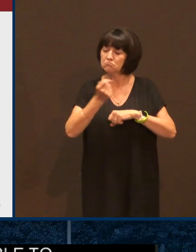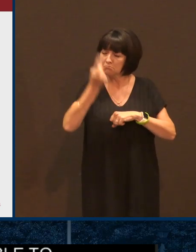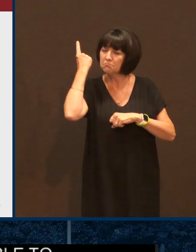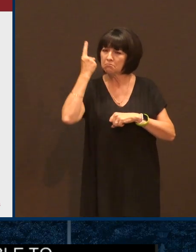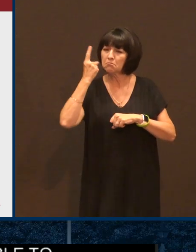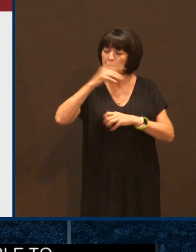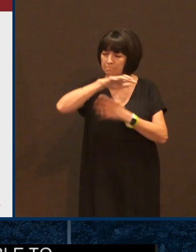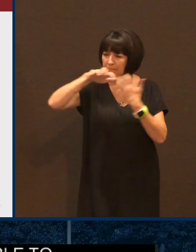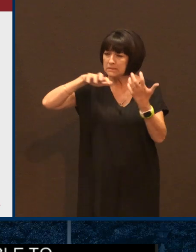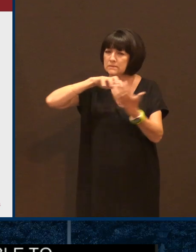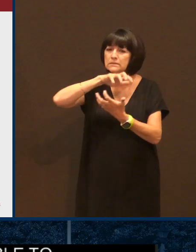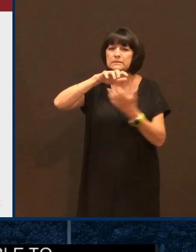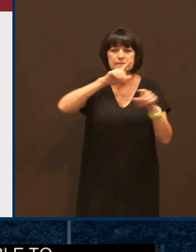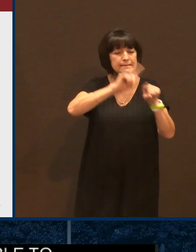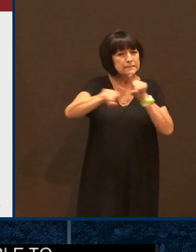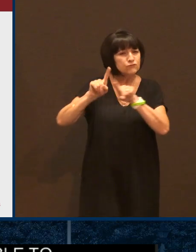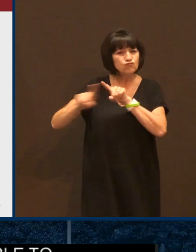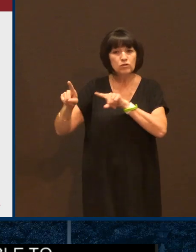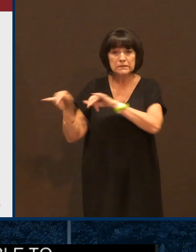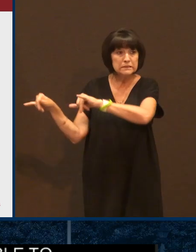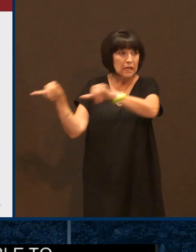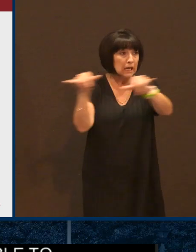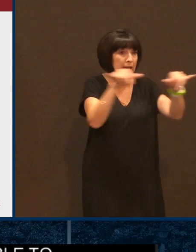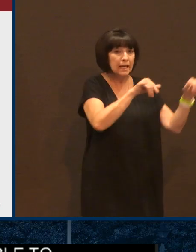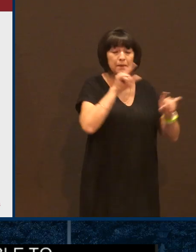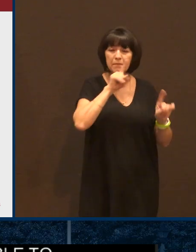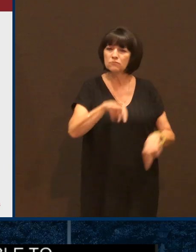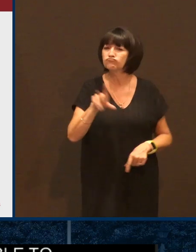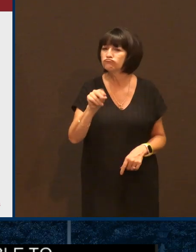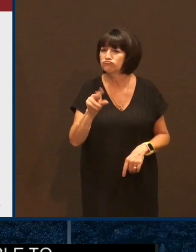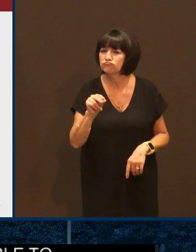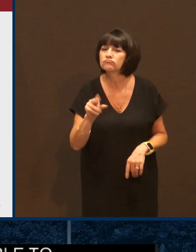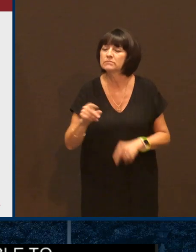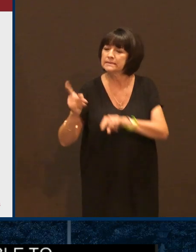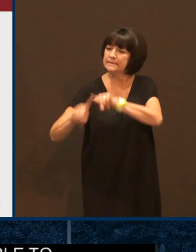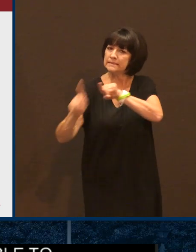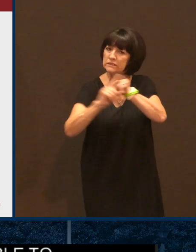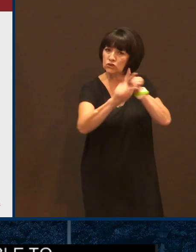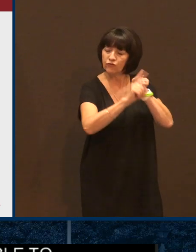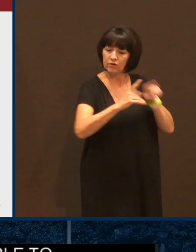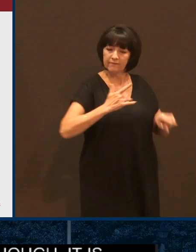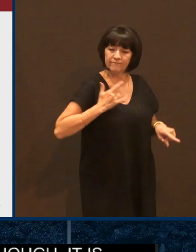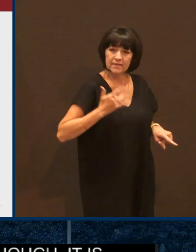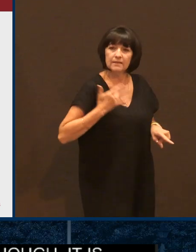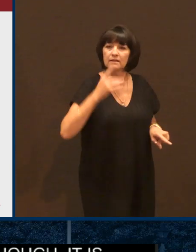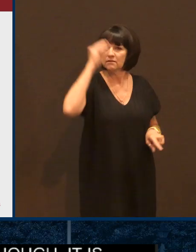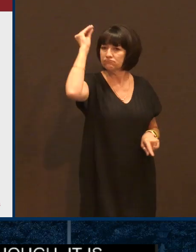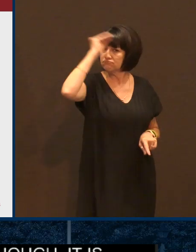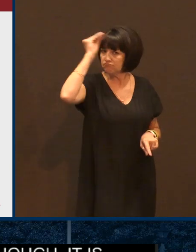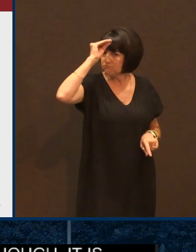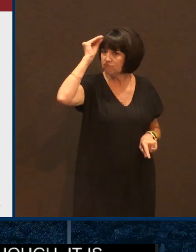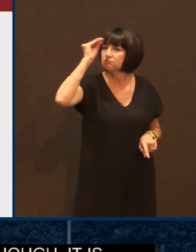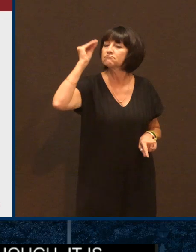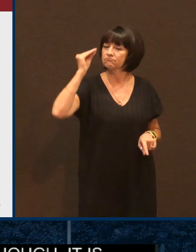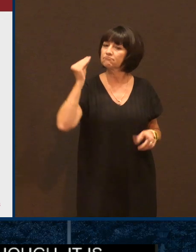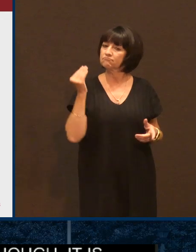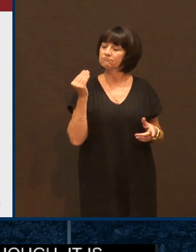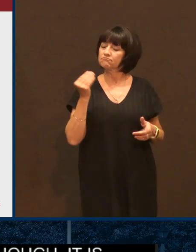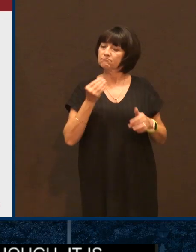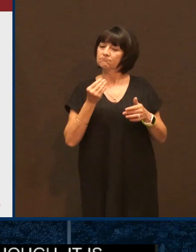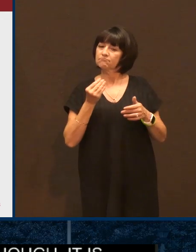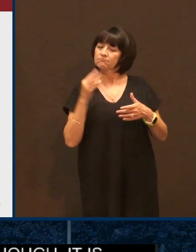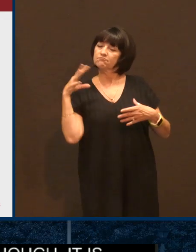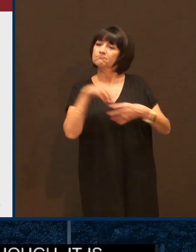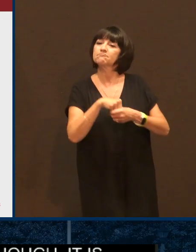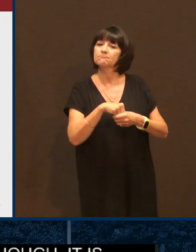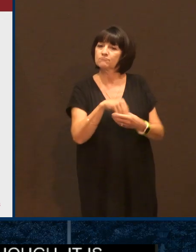that we are going to be looking at various scenarios that people are going to have varying opinions about. As we